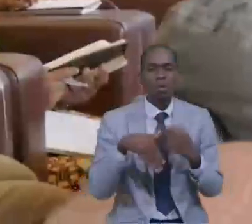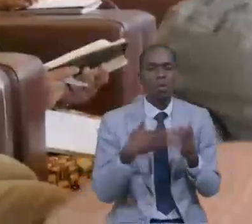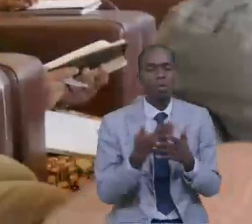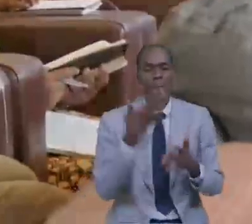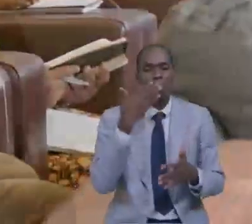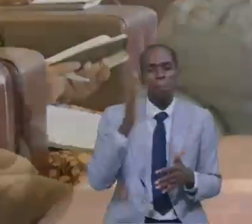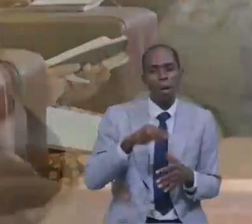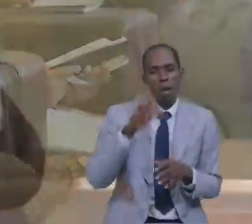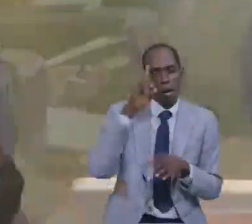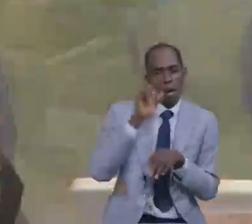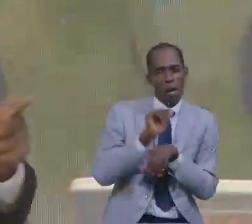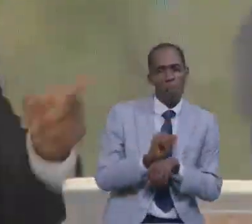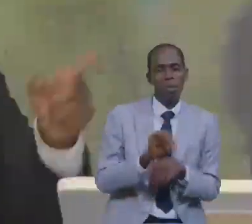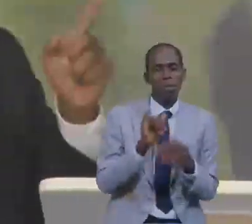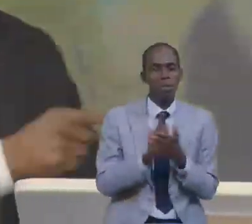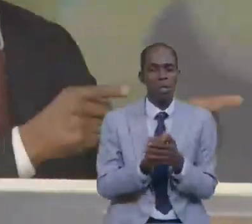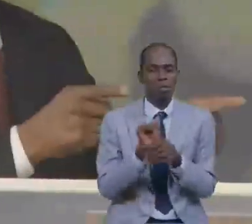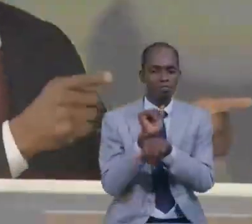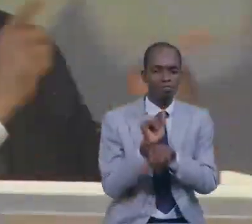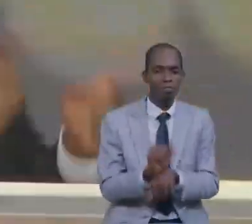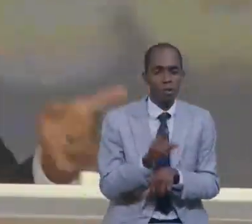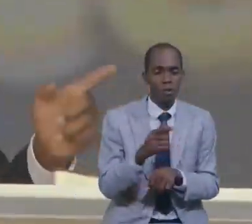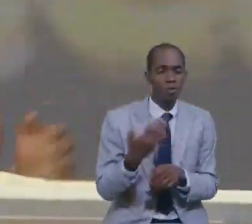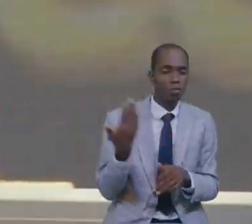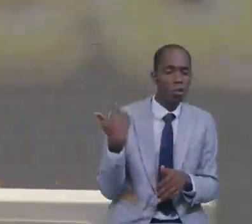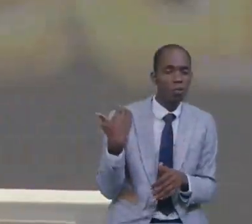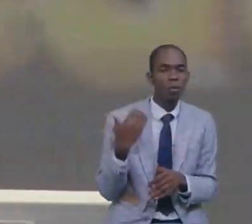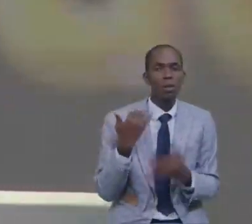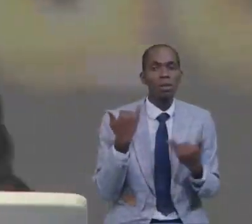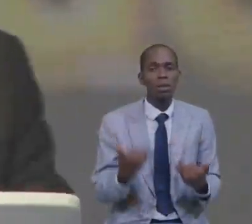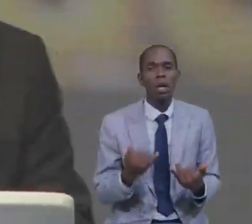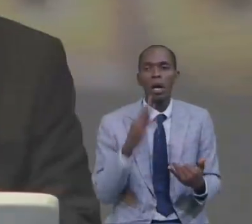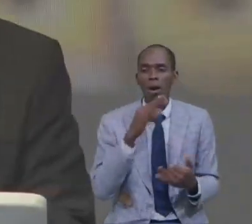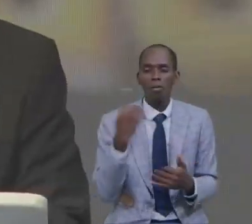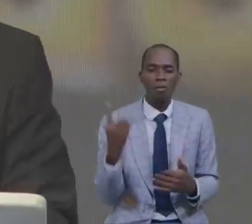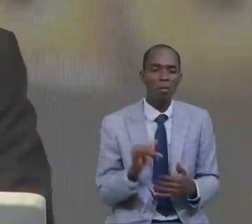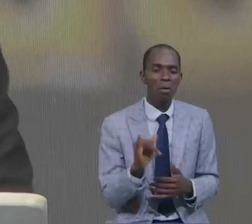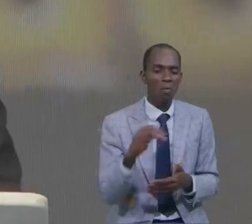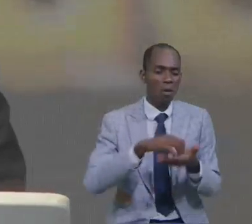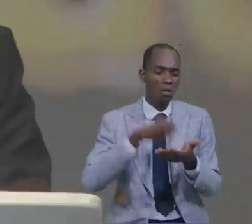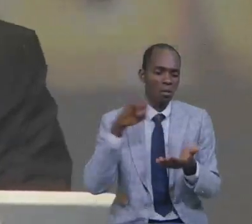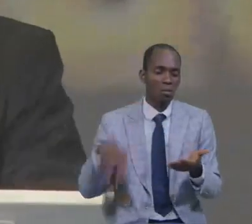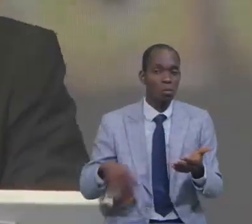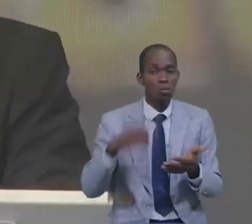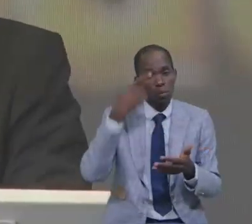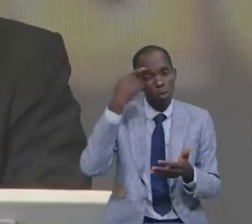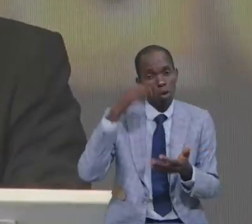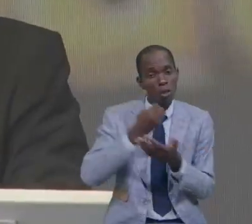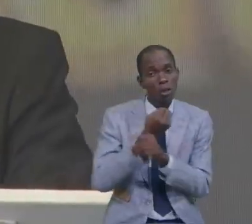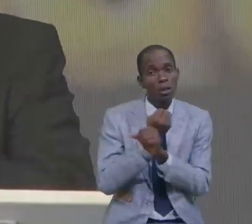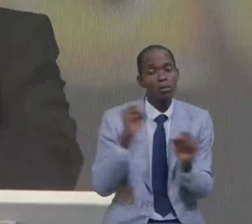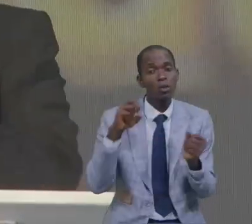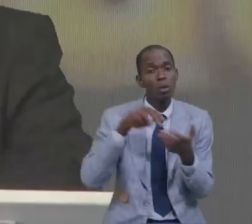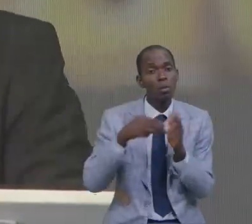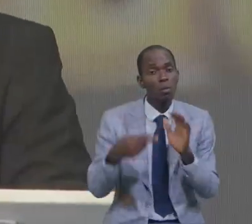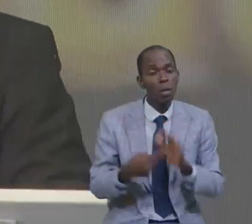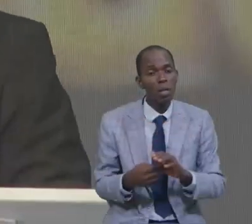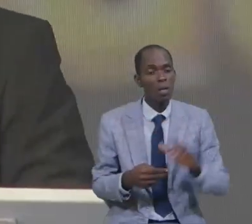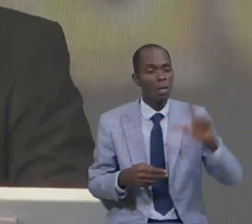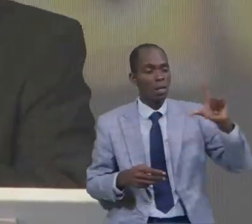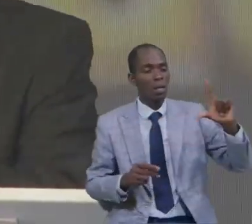means life brought out of bondage by grace. Be there